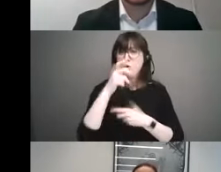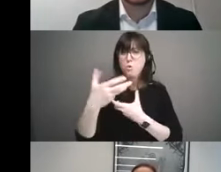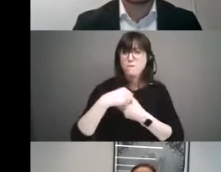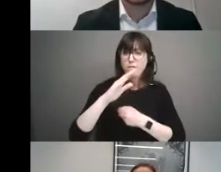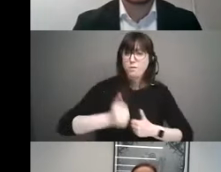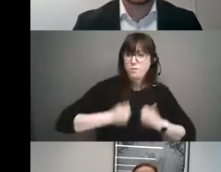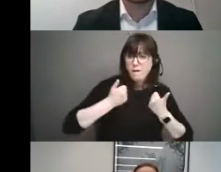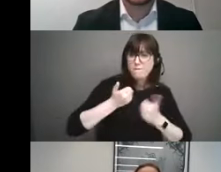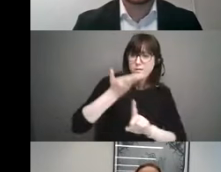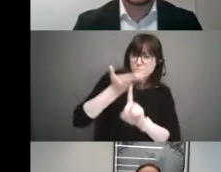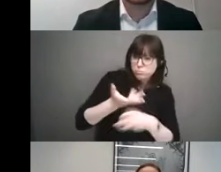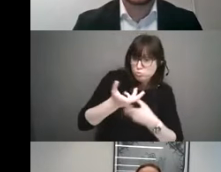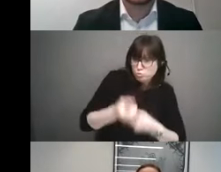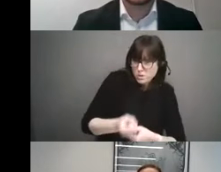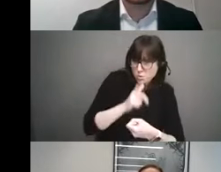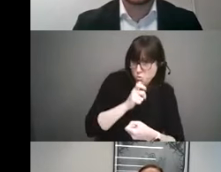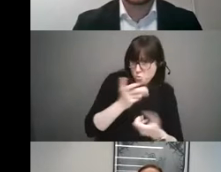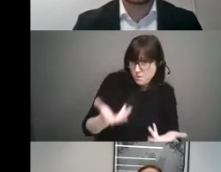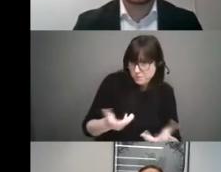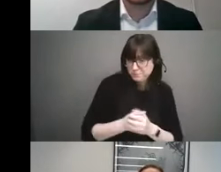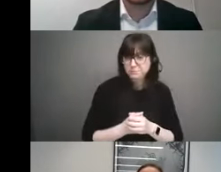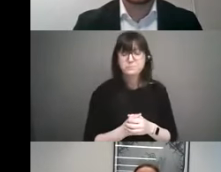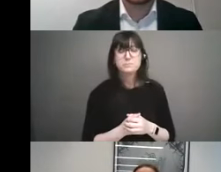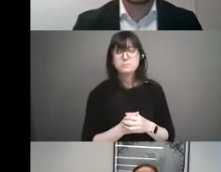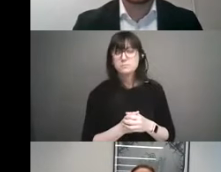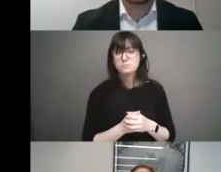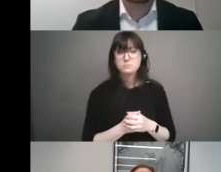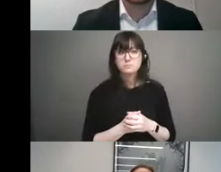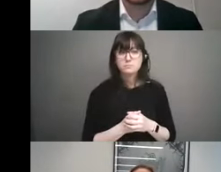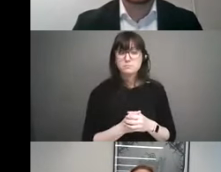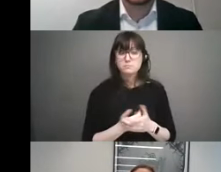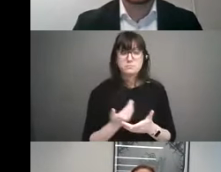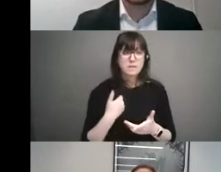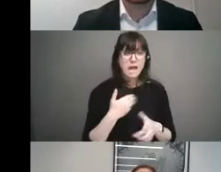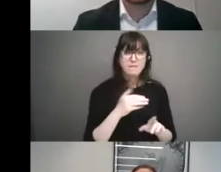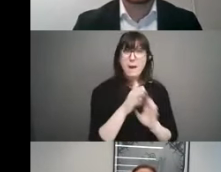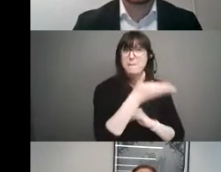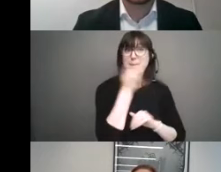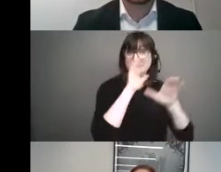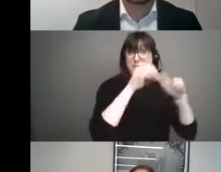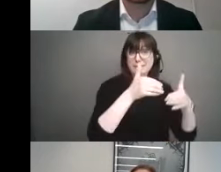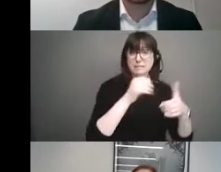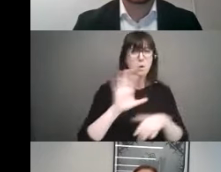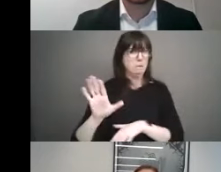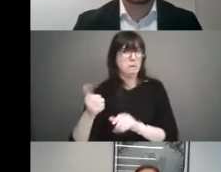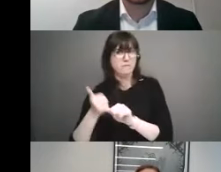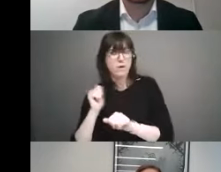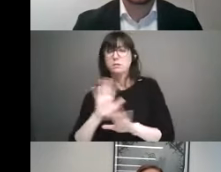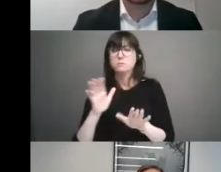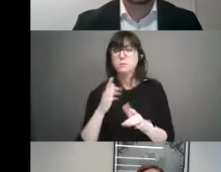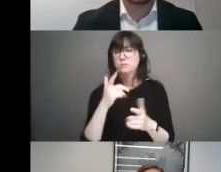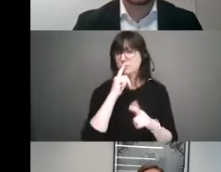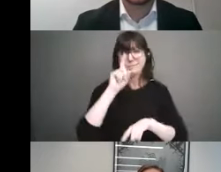can trust. There is no better or worse. It's really unique to the person.